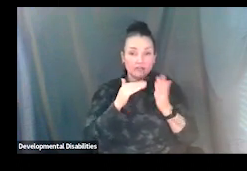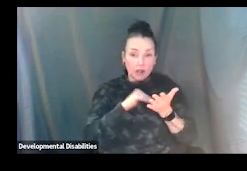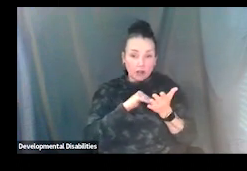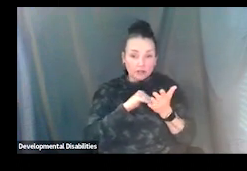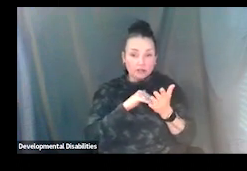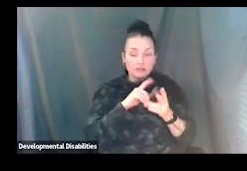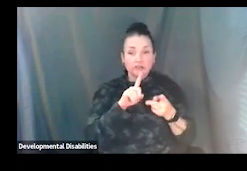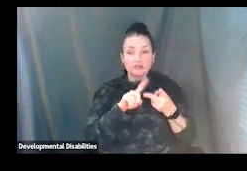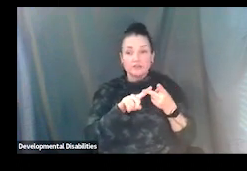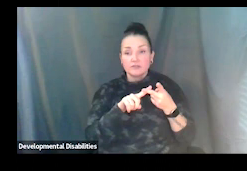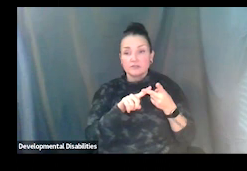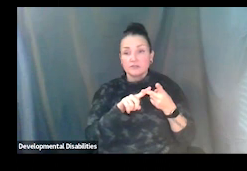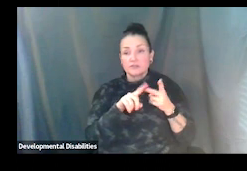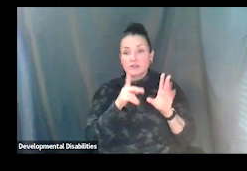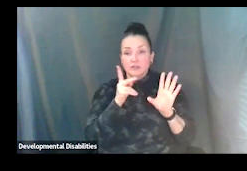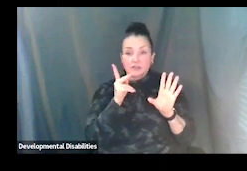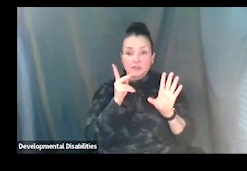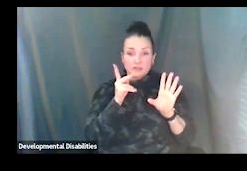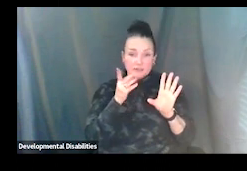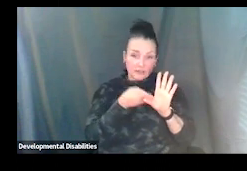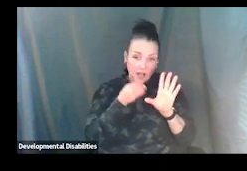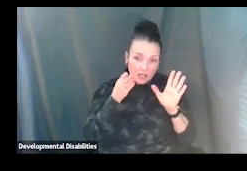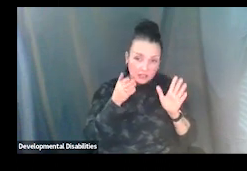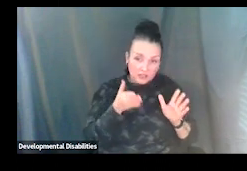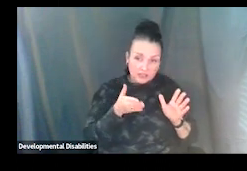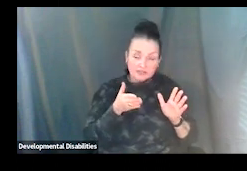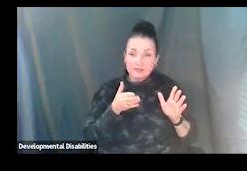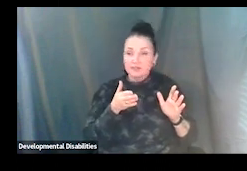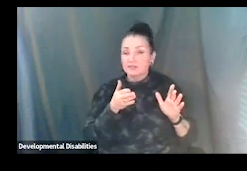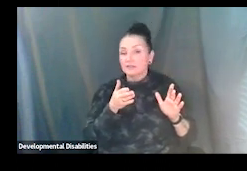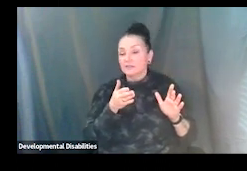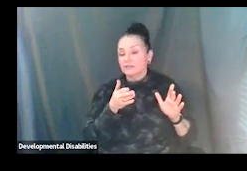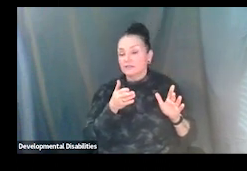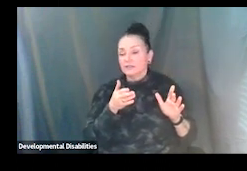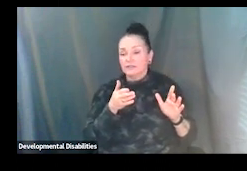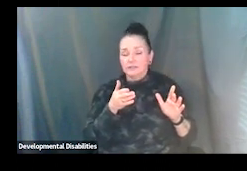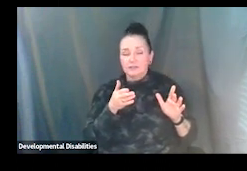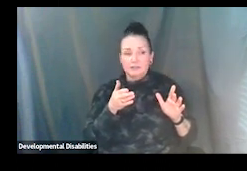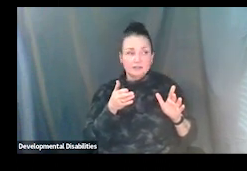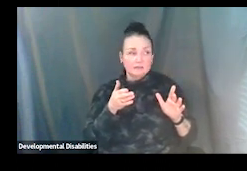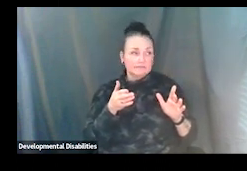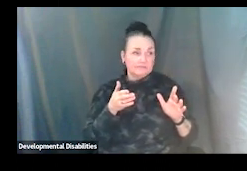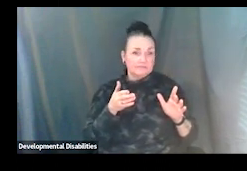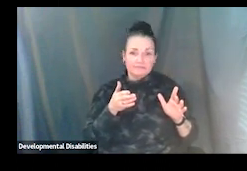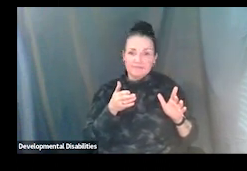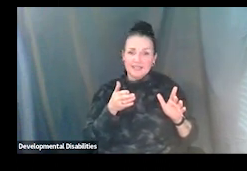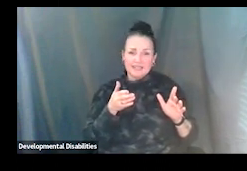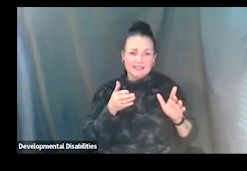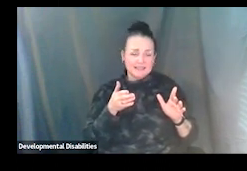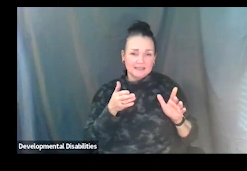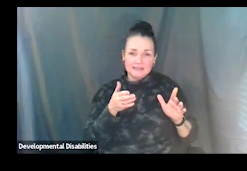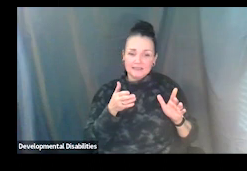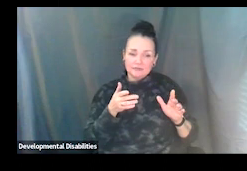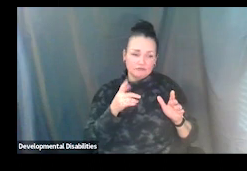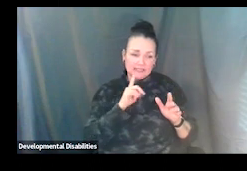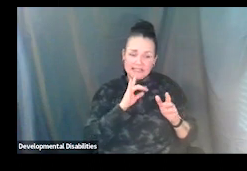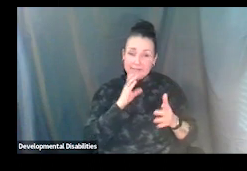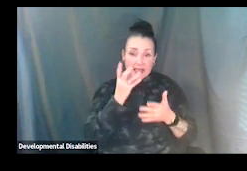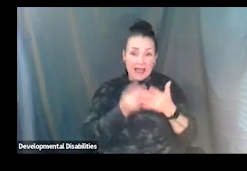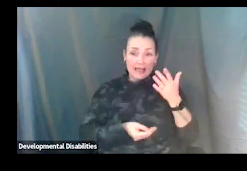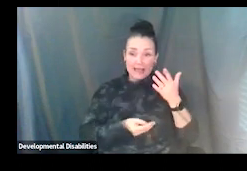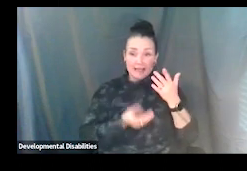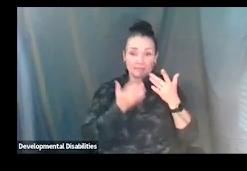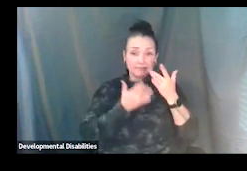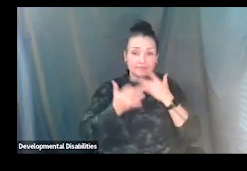doctors as well. I mean, the child presents, the child is getting kicked out of school and the parent doesn't know what to do, and they go, and of course